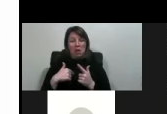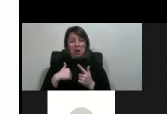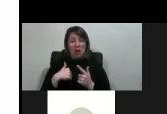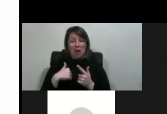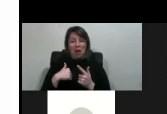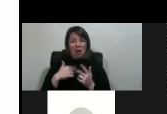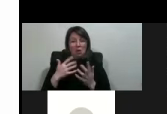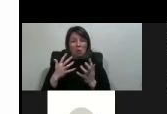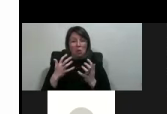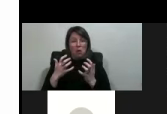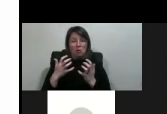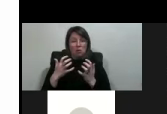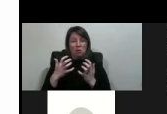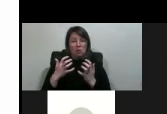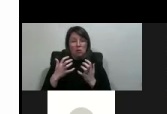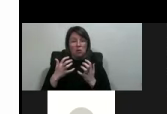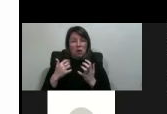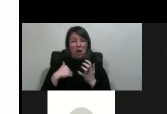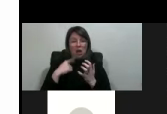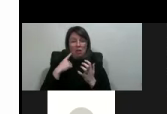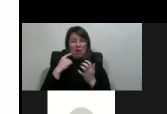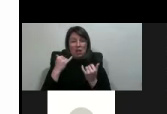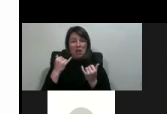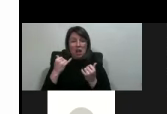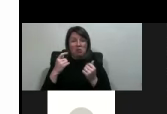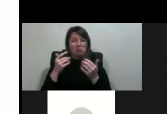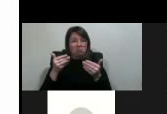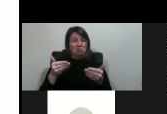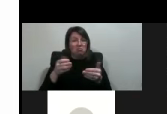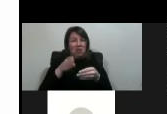like to take the time to let the meeting end.